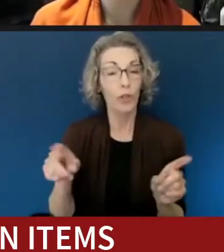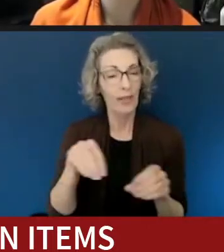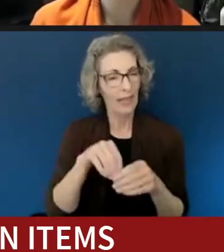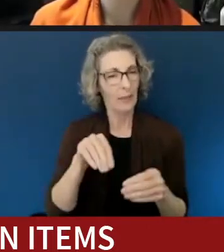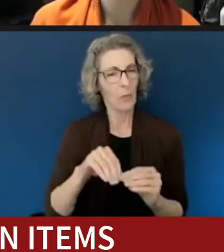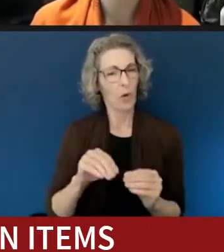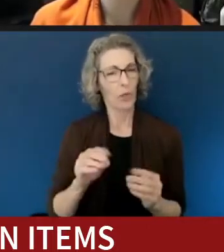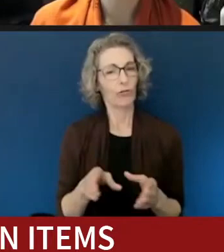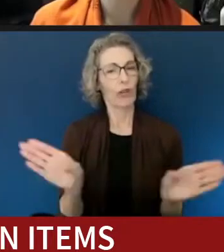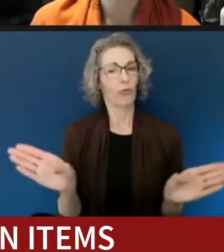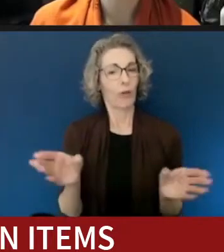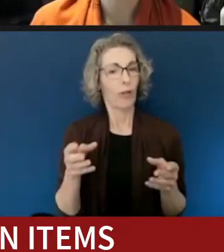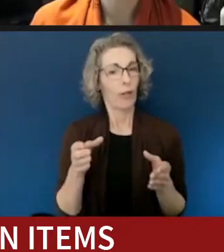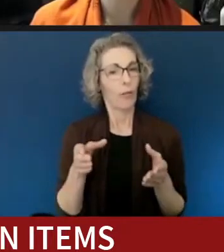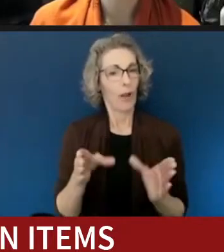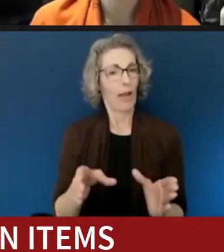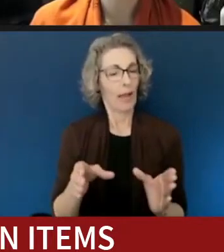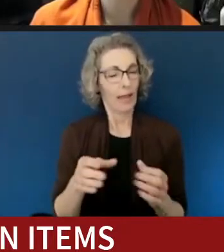may be